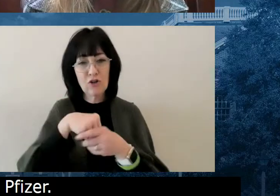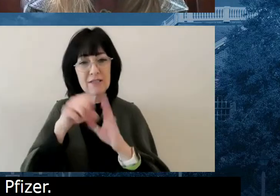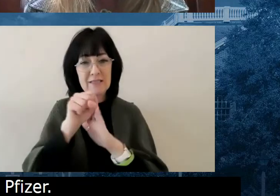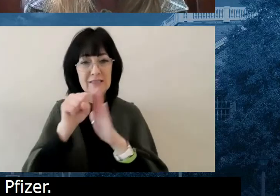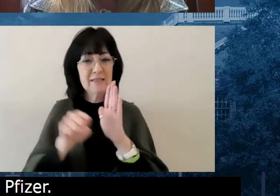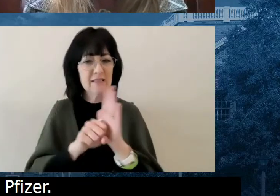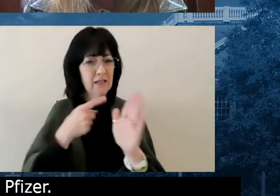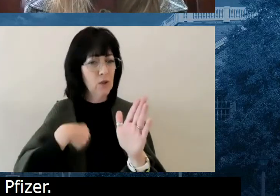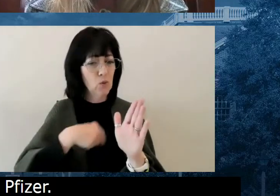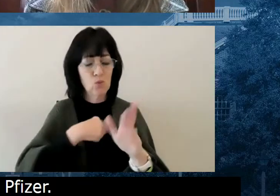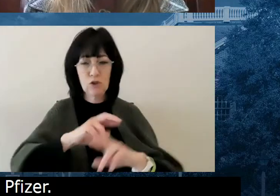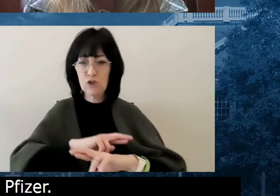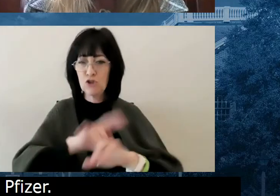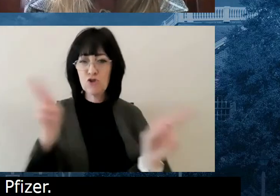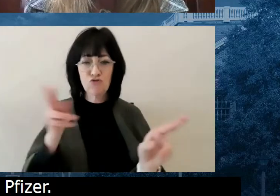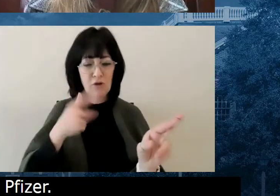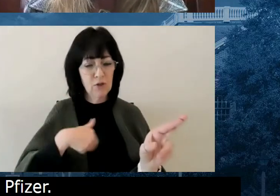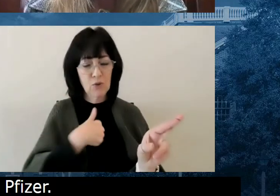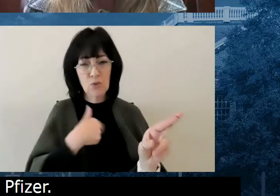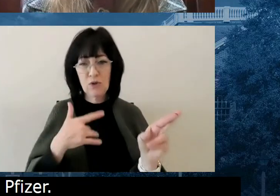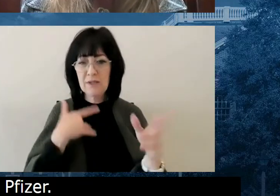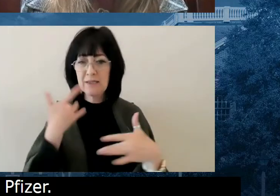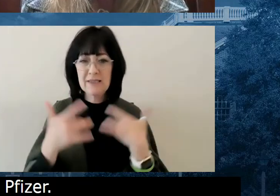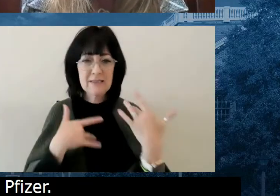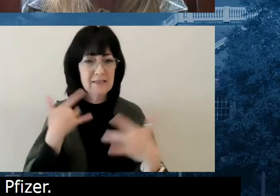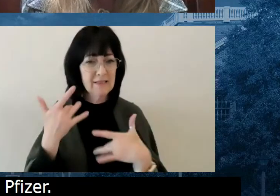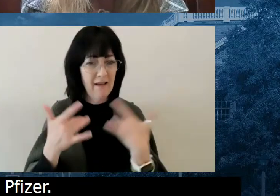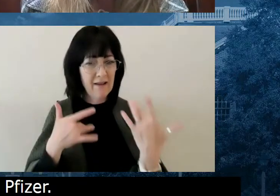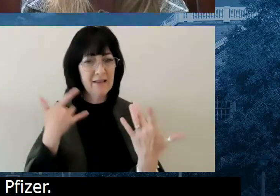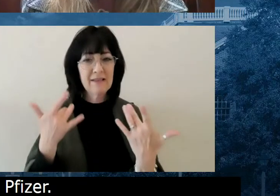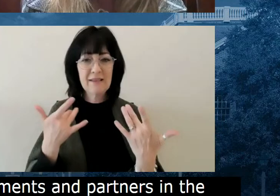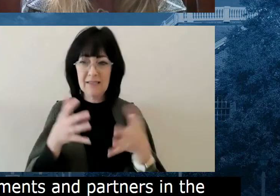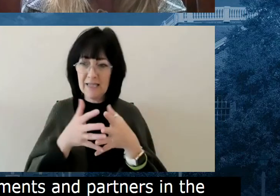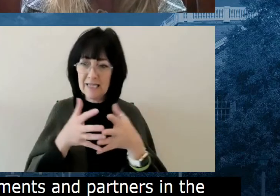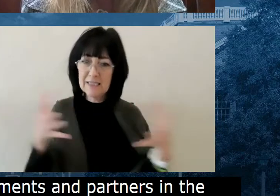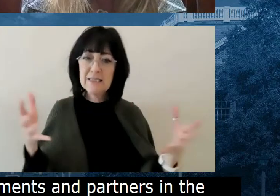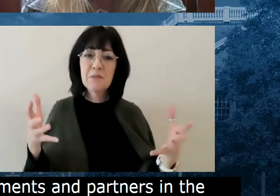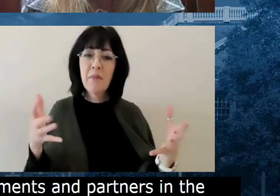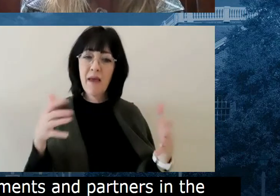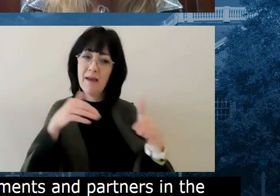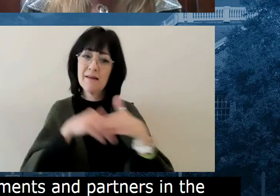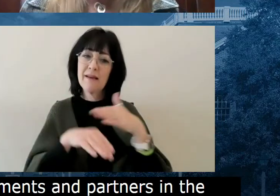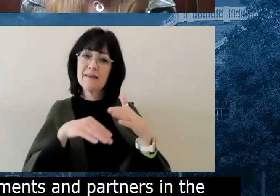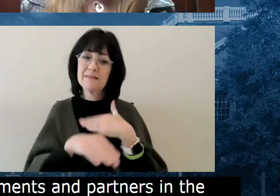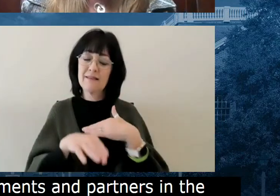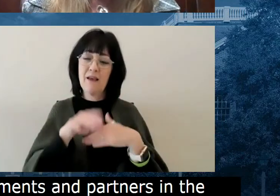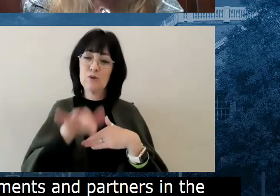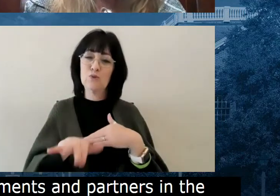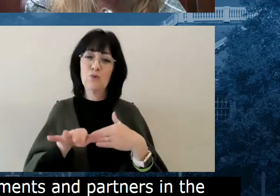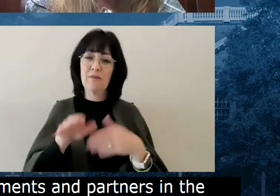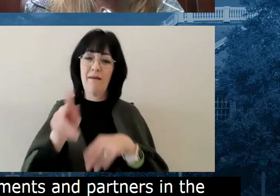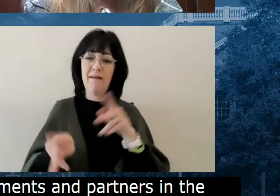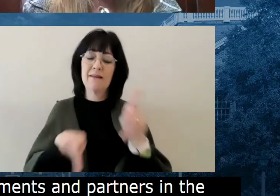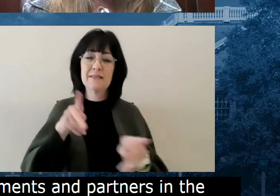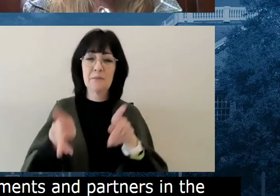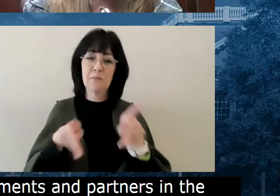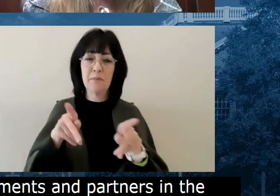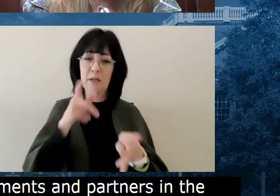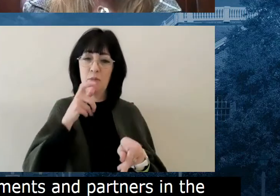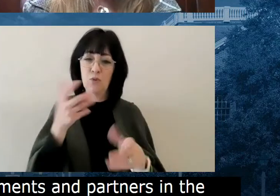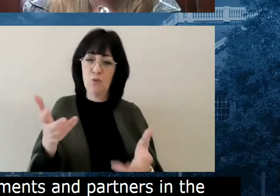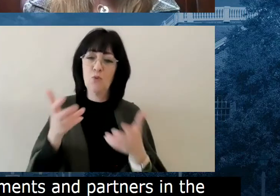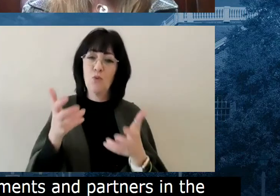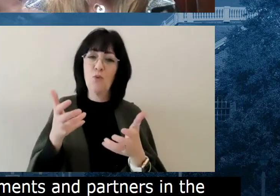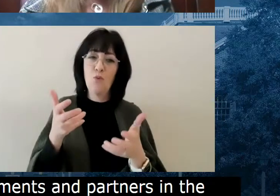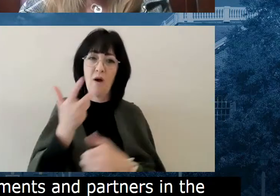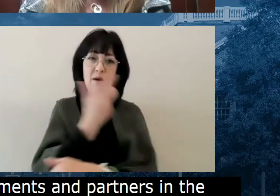and we're excited to get to expand access to this population. It's also important